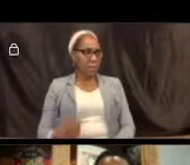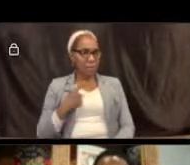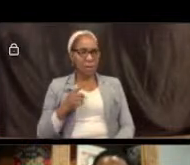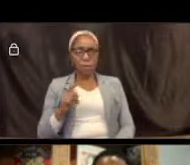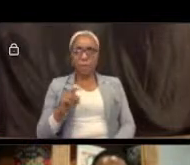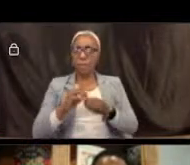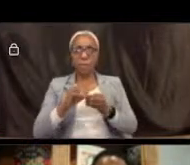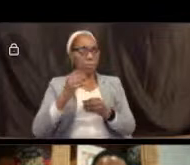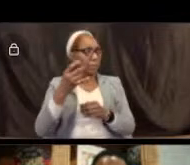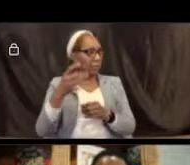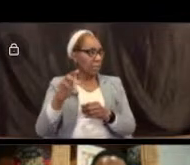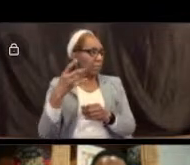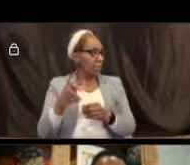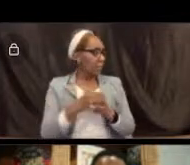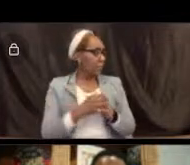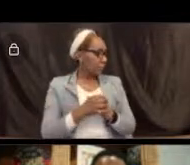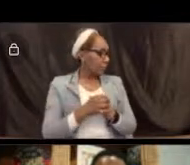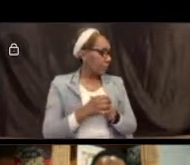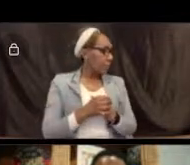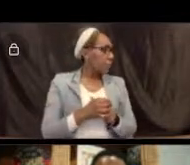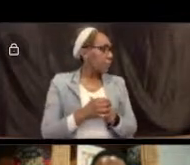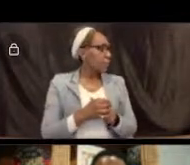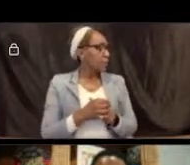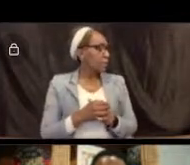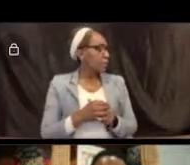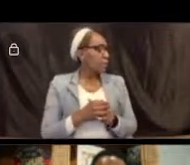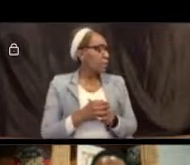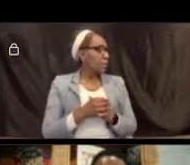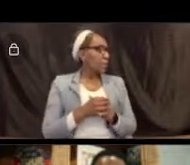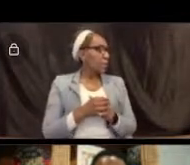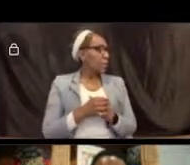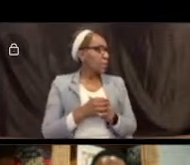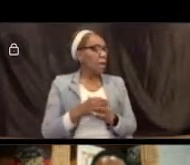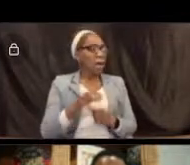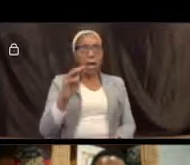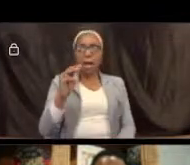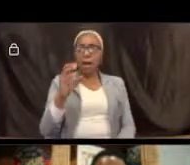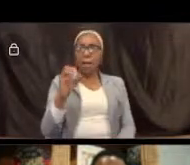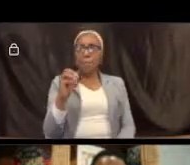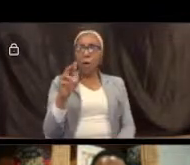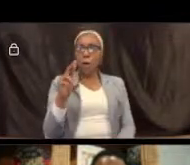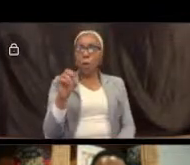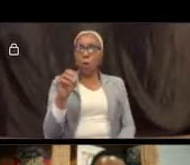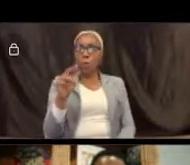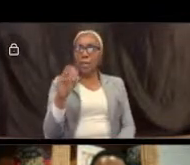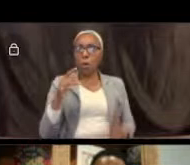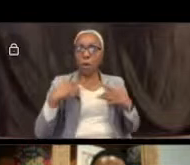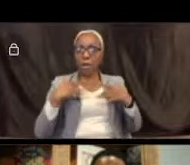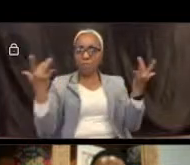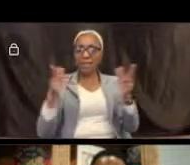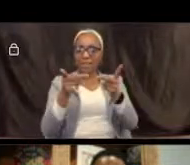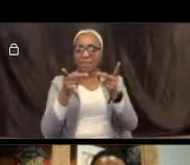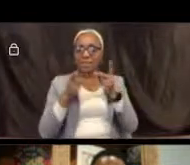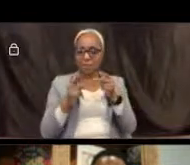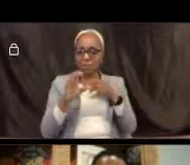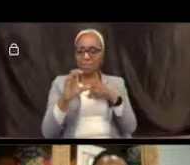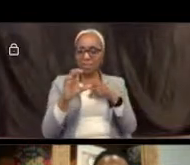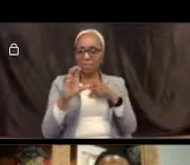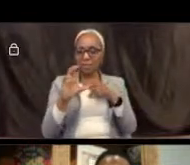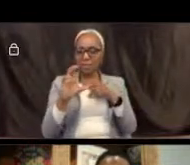Item 17 is Moreno Event Center, PCD. It's located at